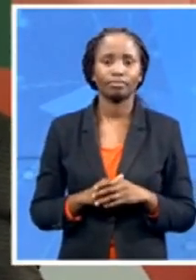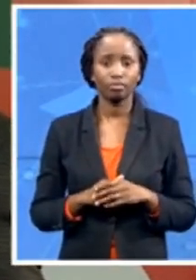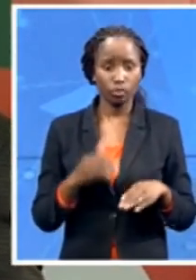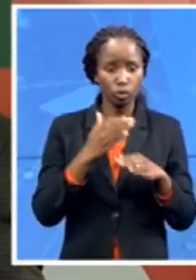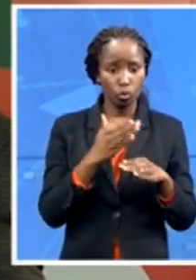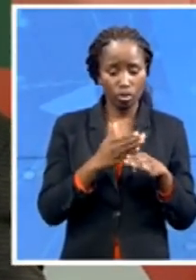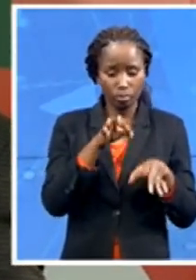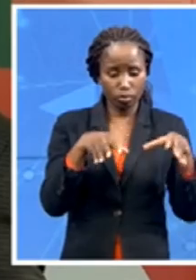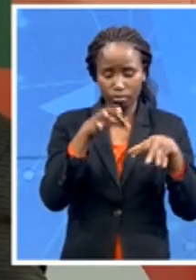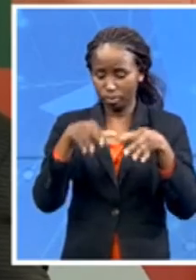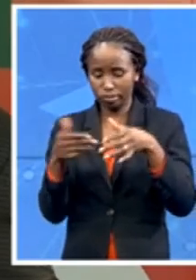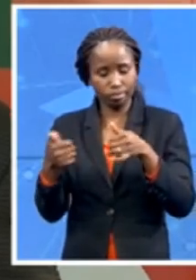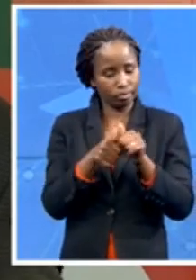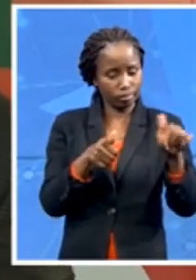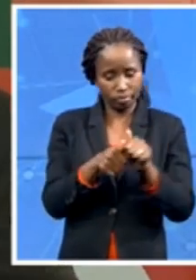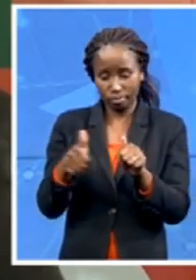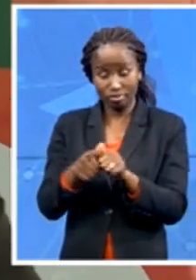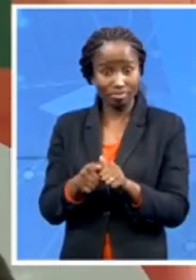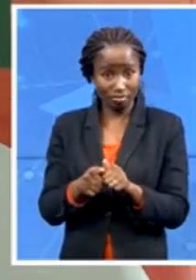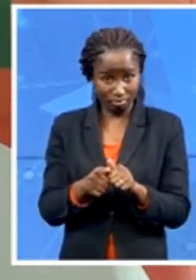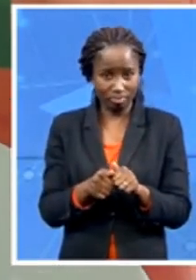Nangu mayor pala chep.